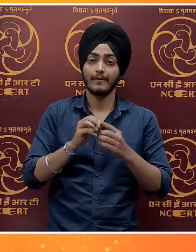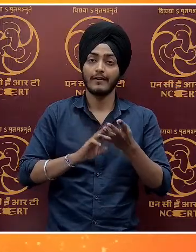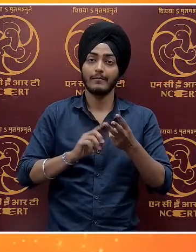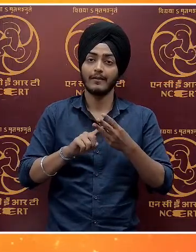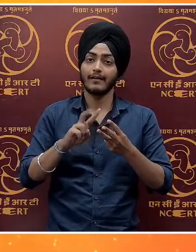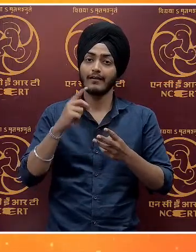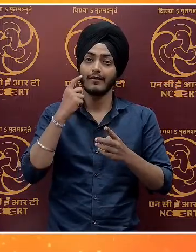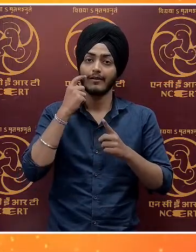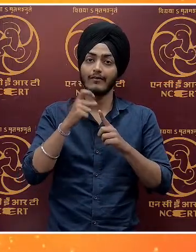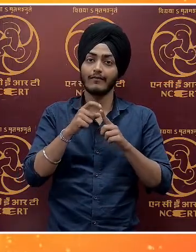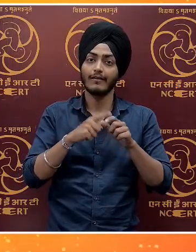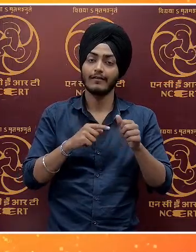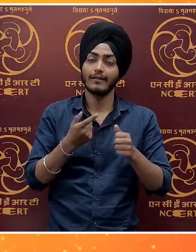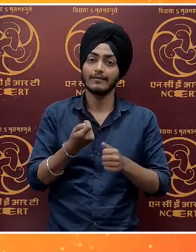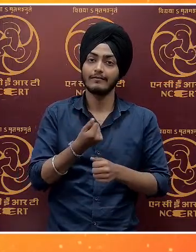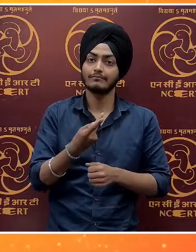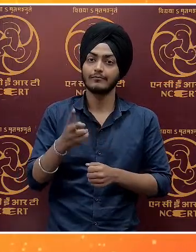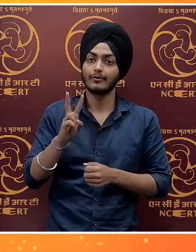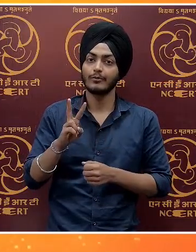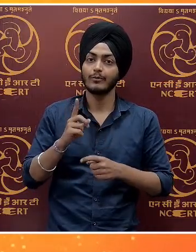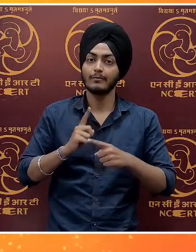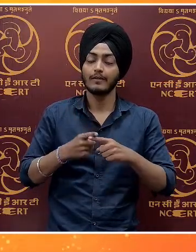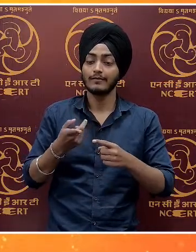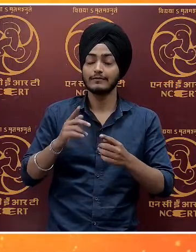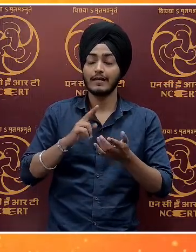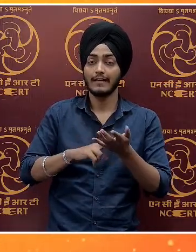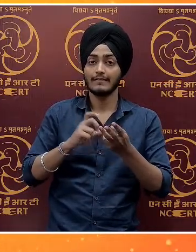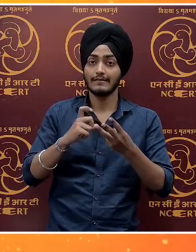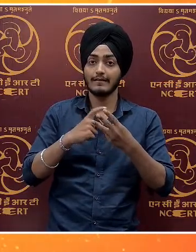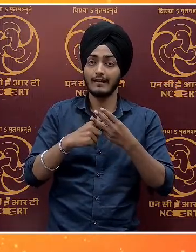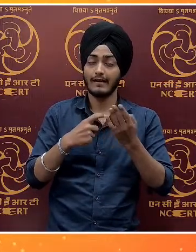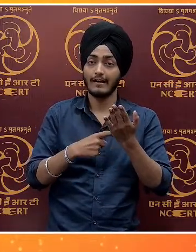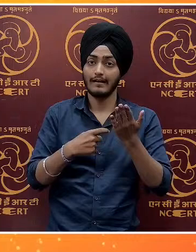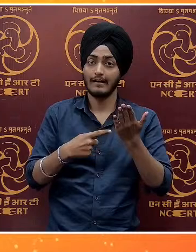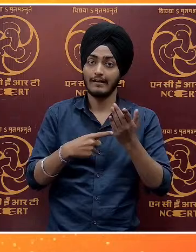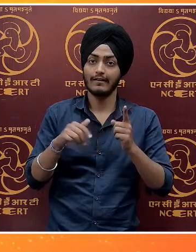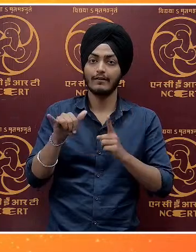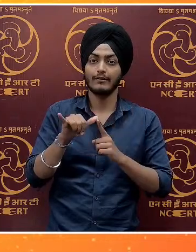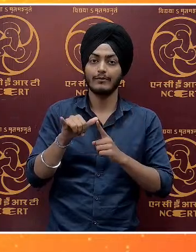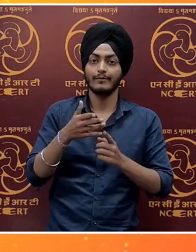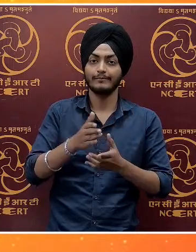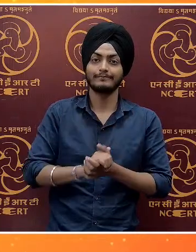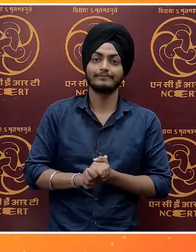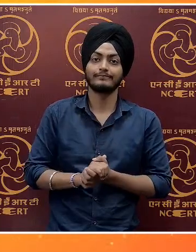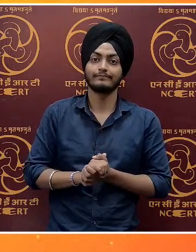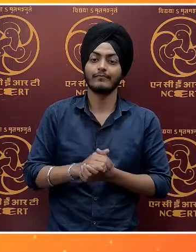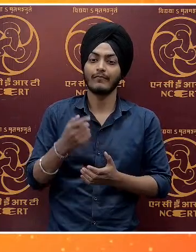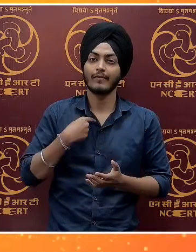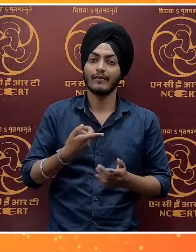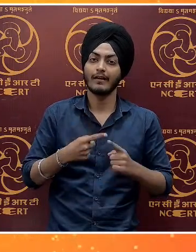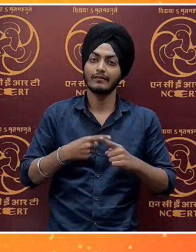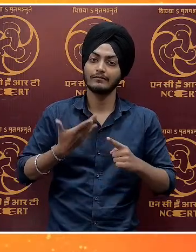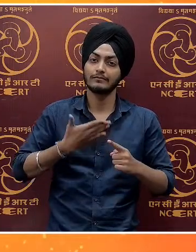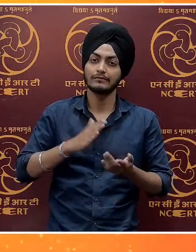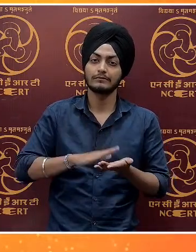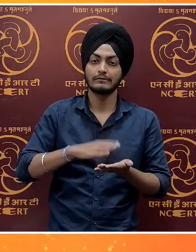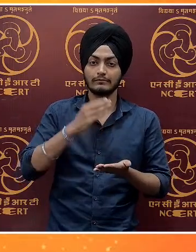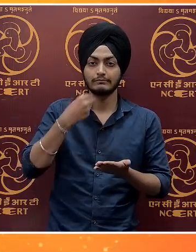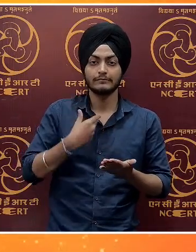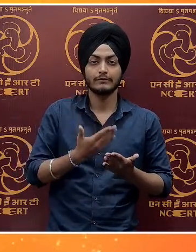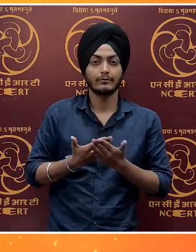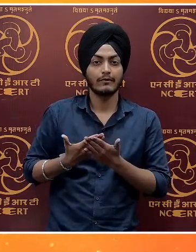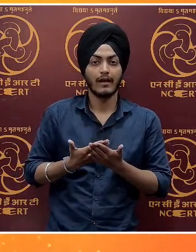also on our YouTube handle NCERT Official. This is our special session on teaching learning interventions for